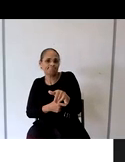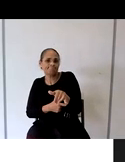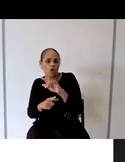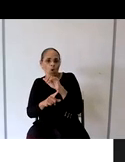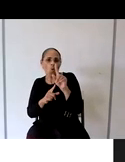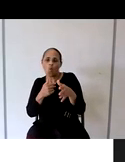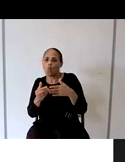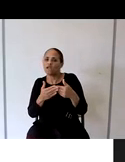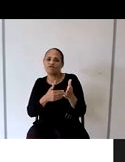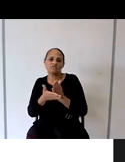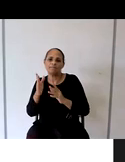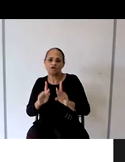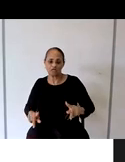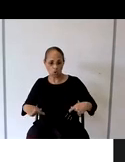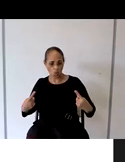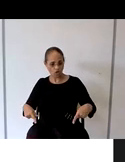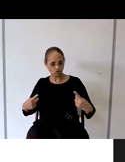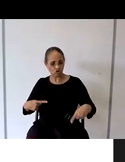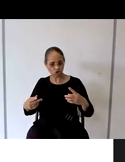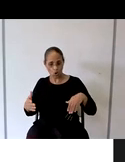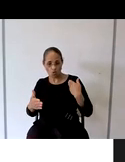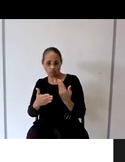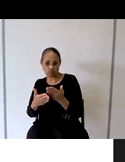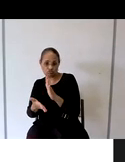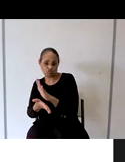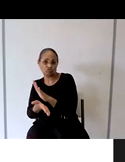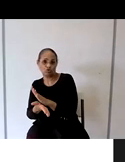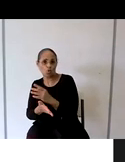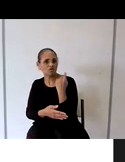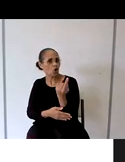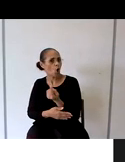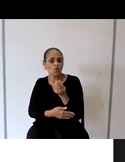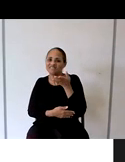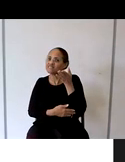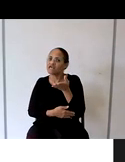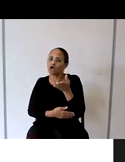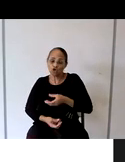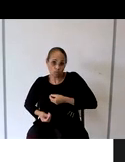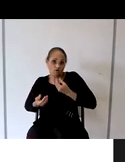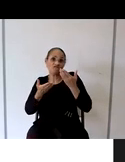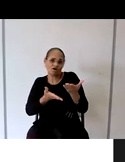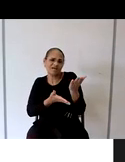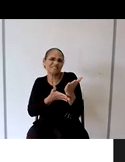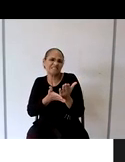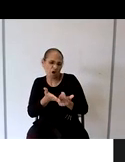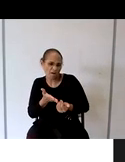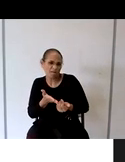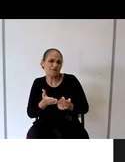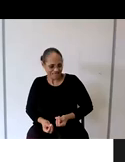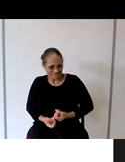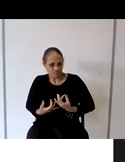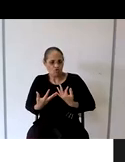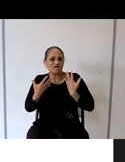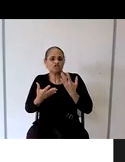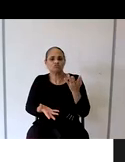whenever someone in a wheelchair came to their school, it was always there to provide some form of an inspirational talk